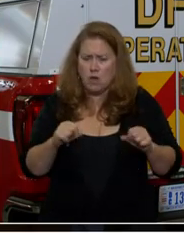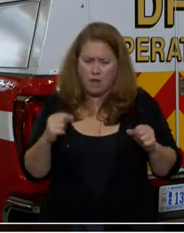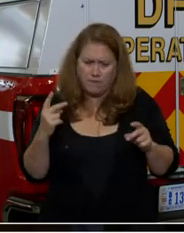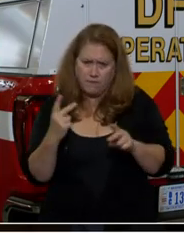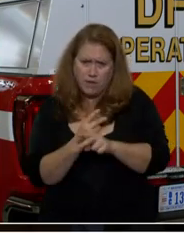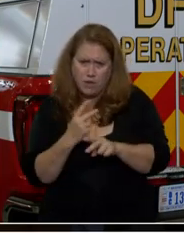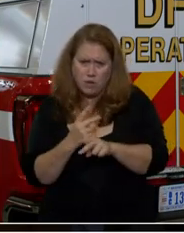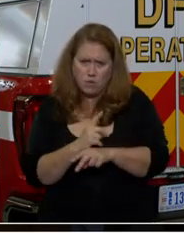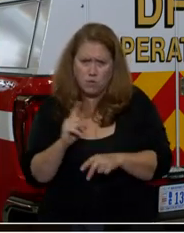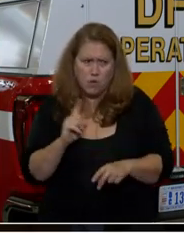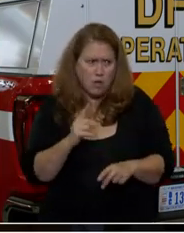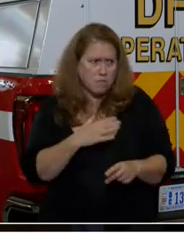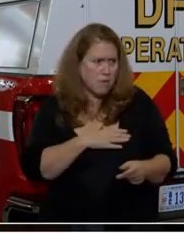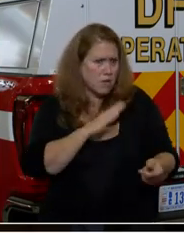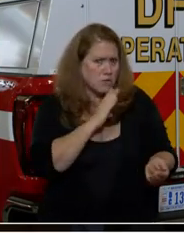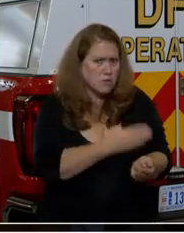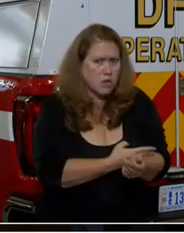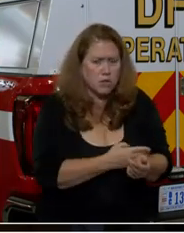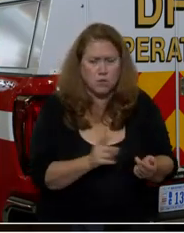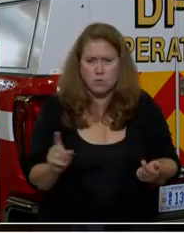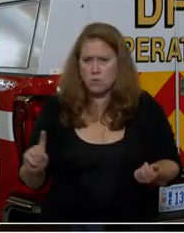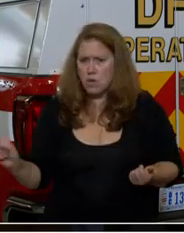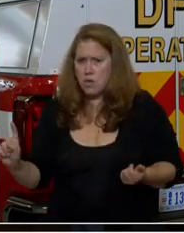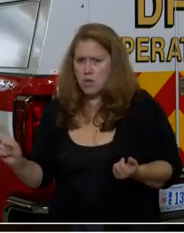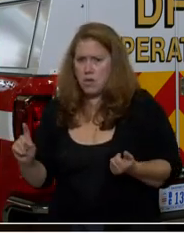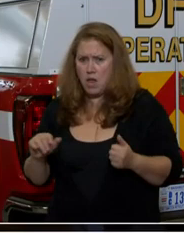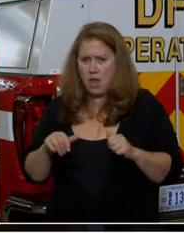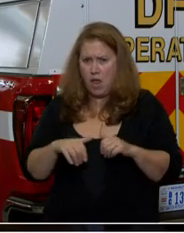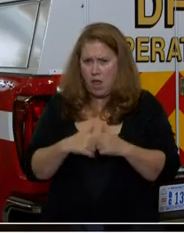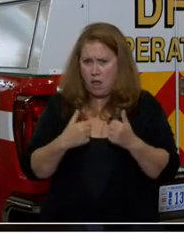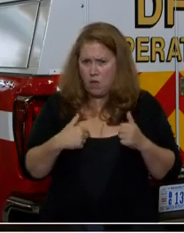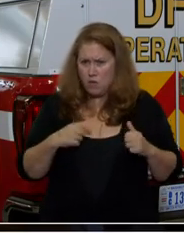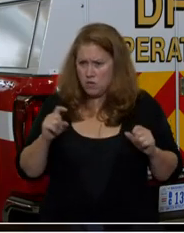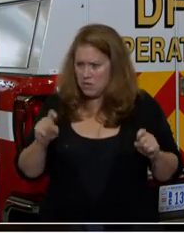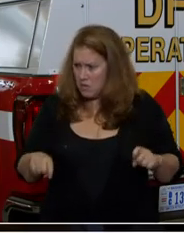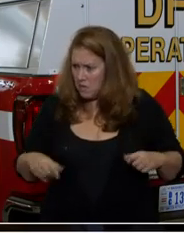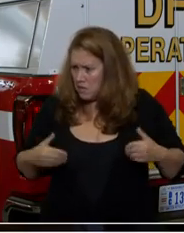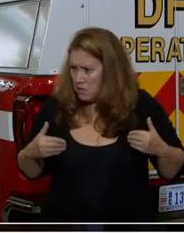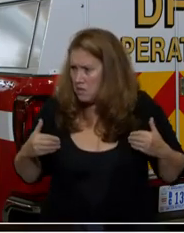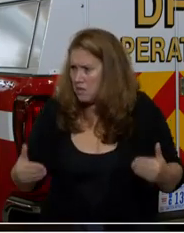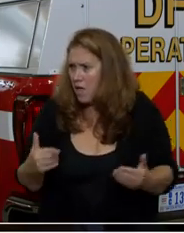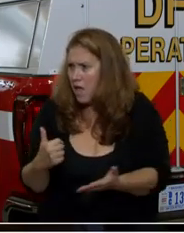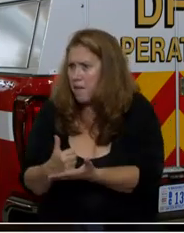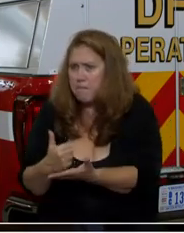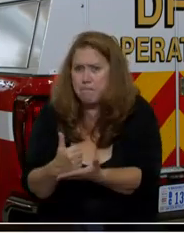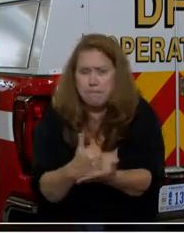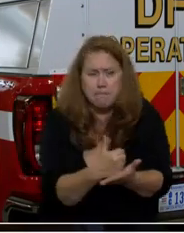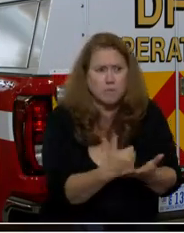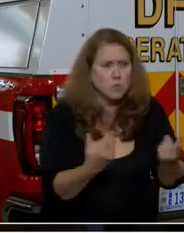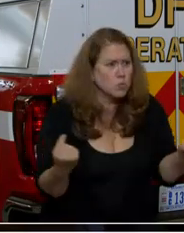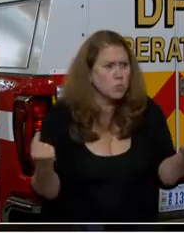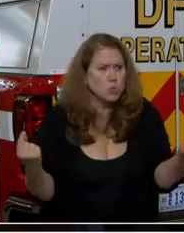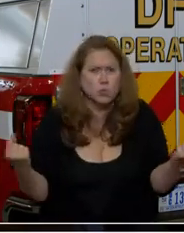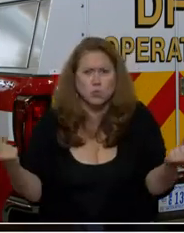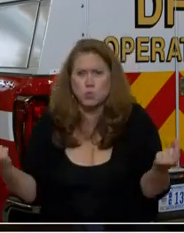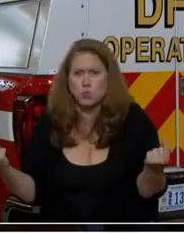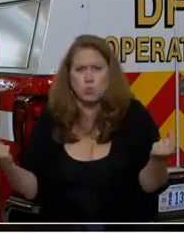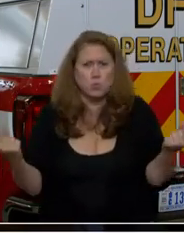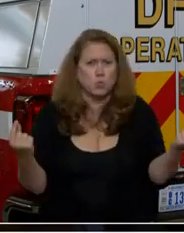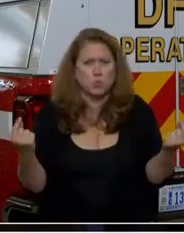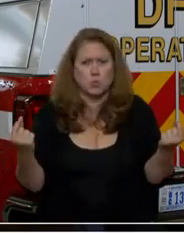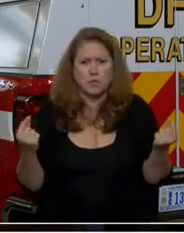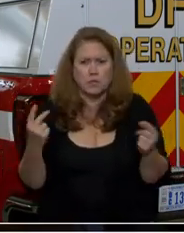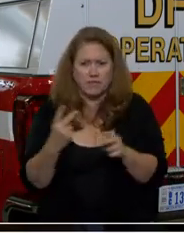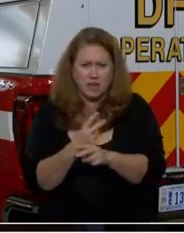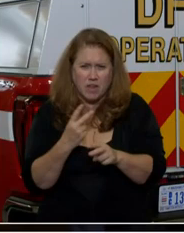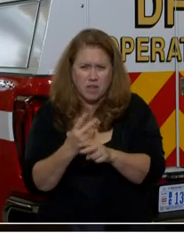be and what can we do to help. Packing 5 days of clothes. Then working on staffing and